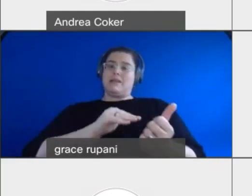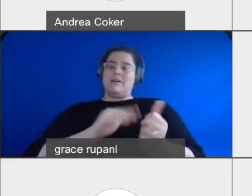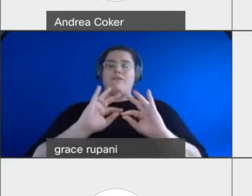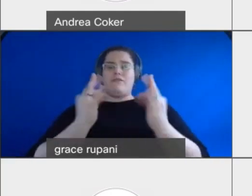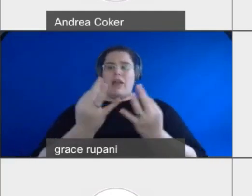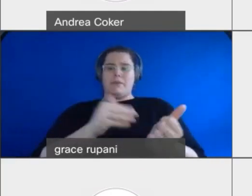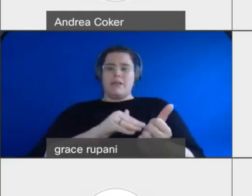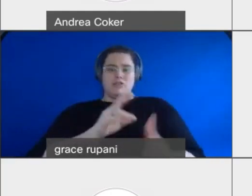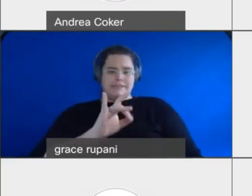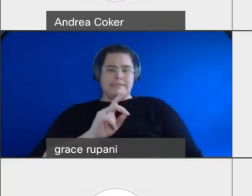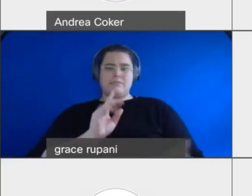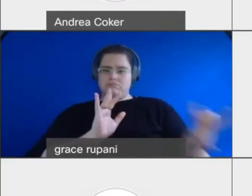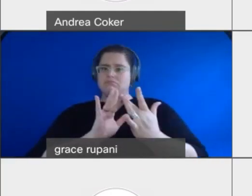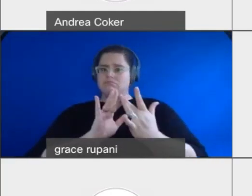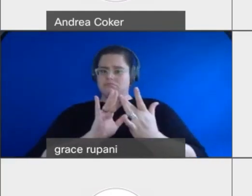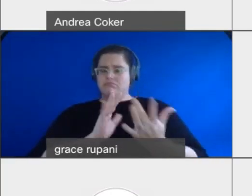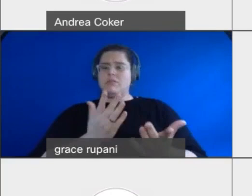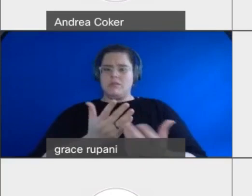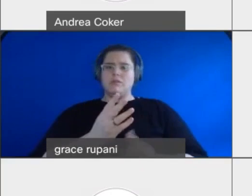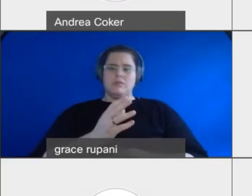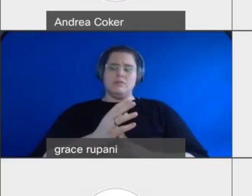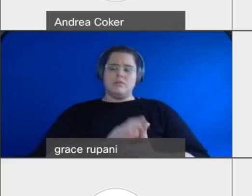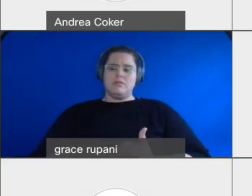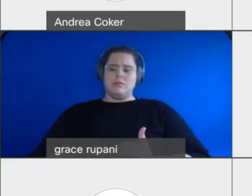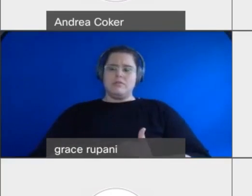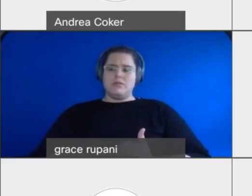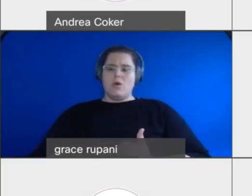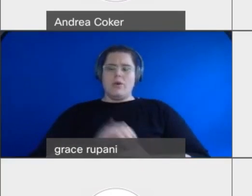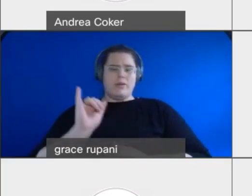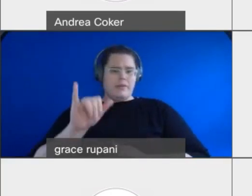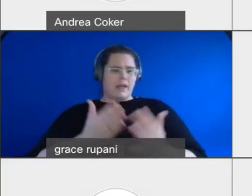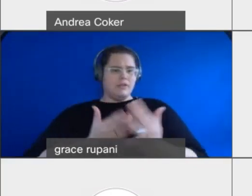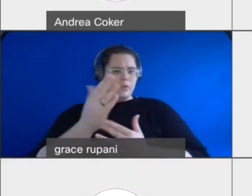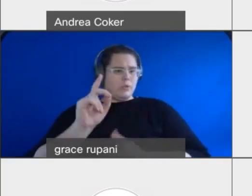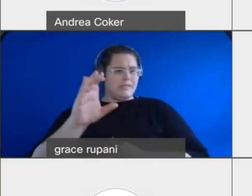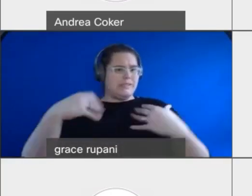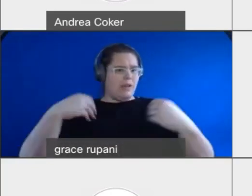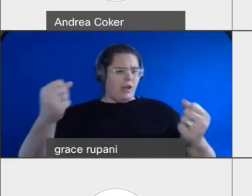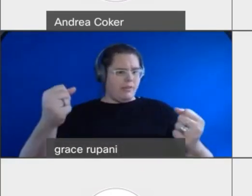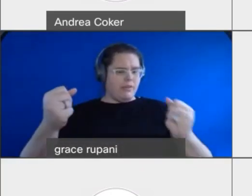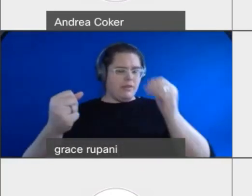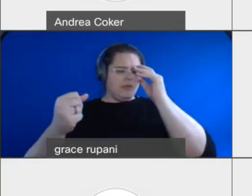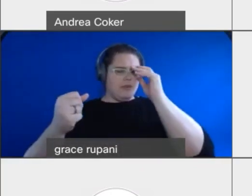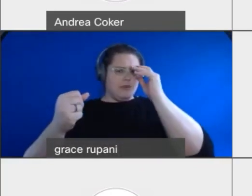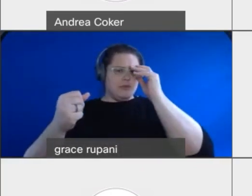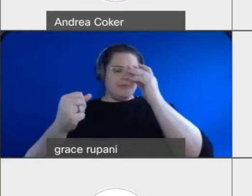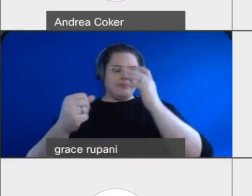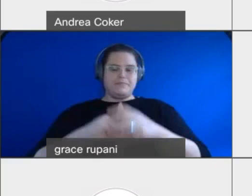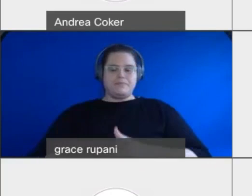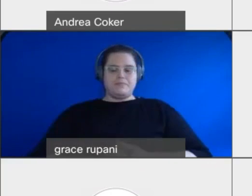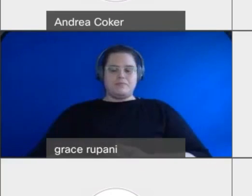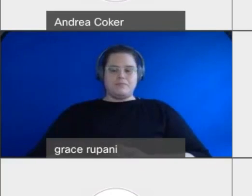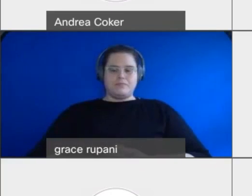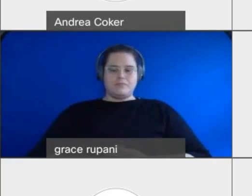And so that has happened by DC Health. And I also know that there's been no follow-up